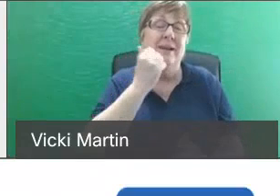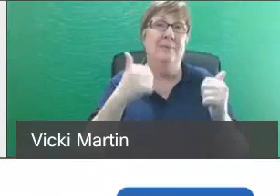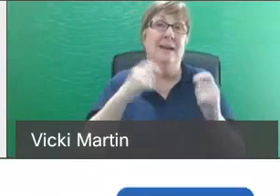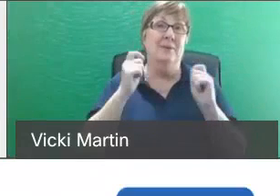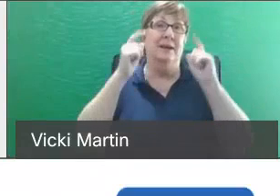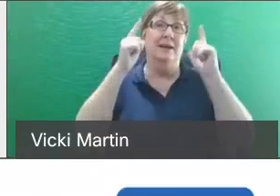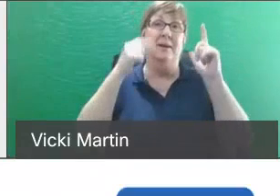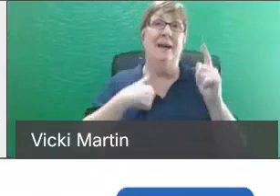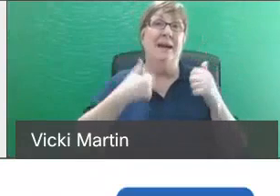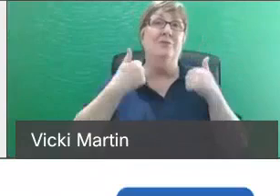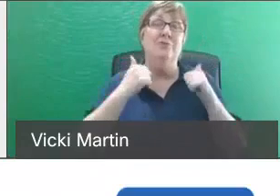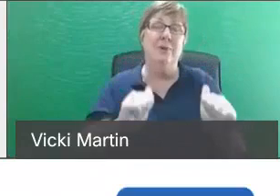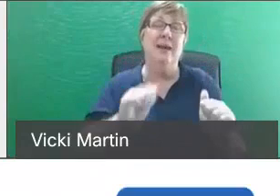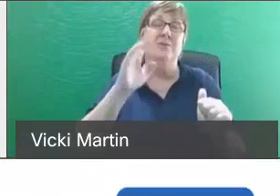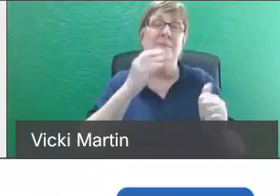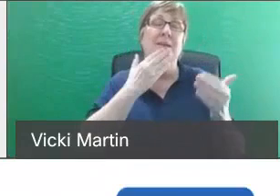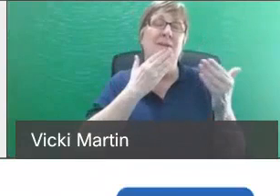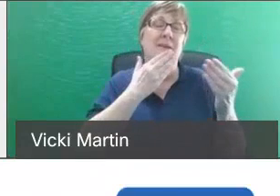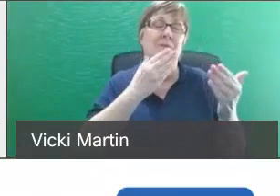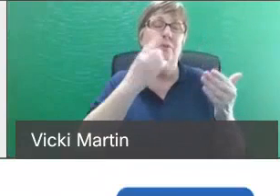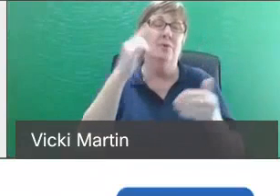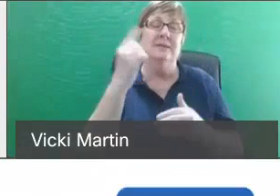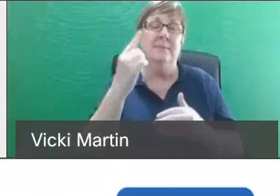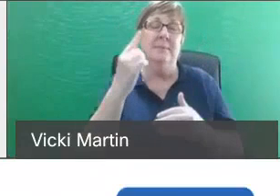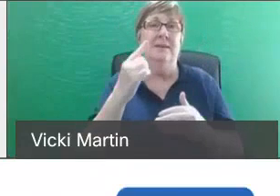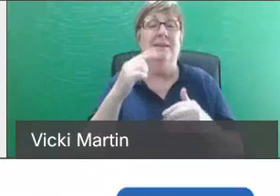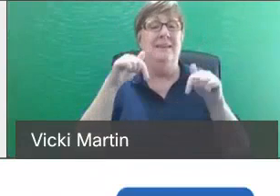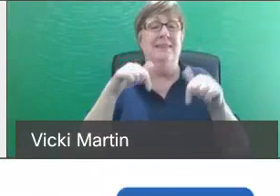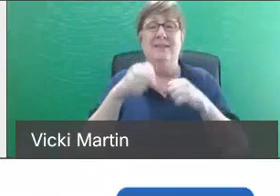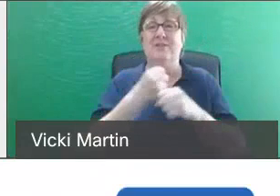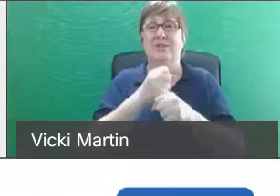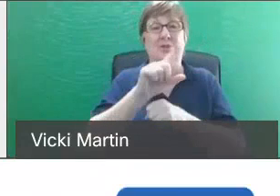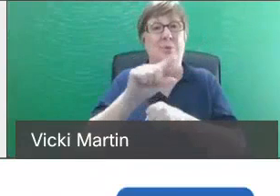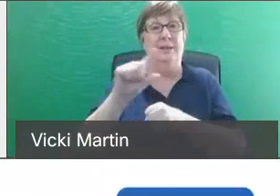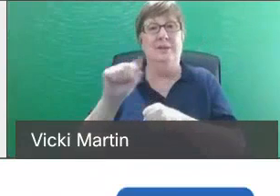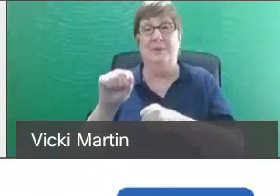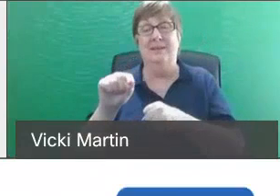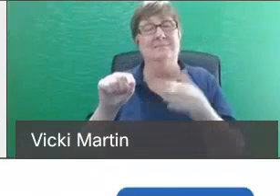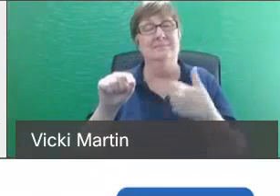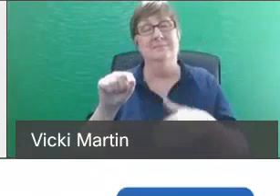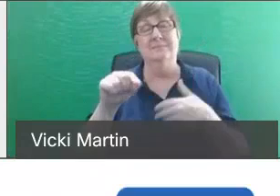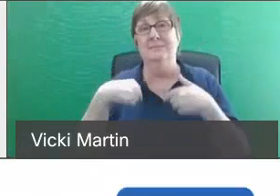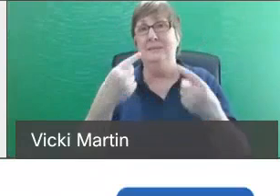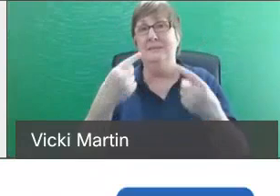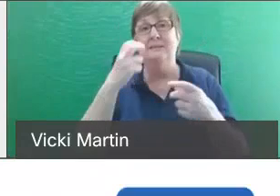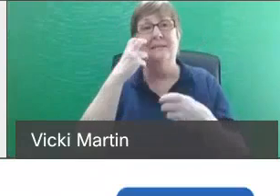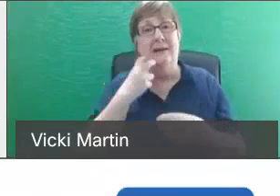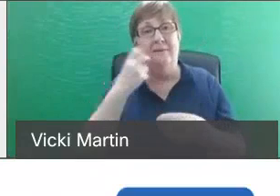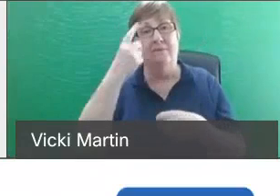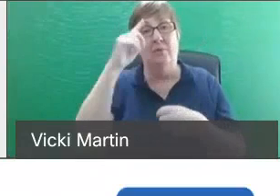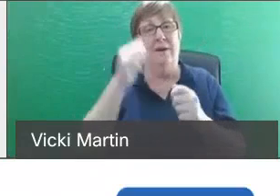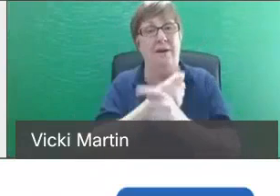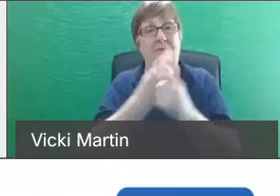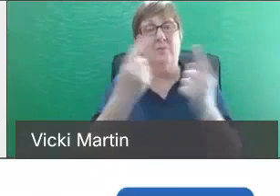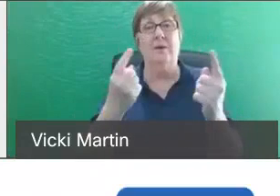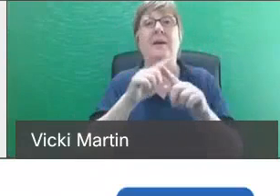has been a very difficult year for everyone in different ways. So just practicing gratitude as soon as you wake